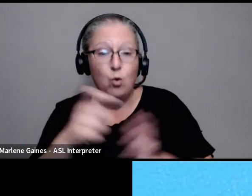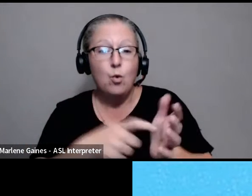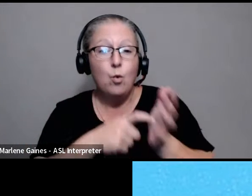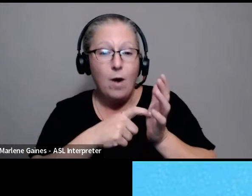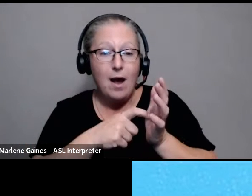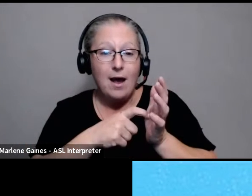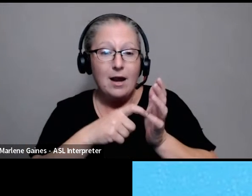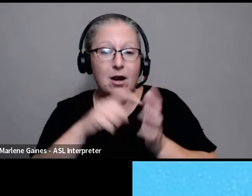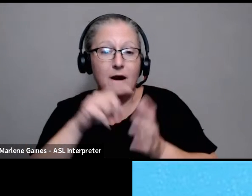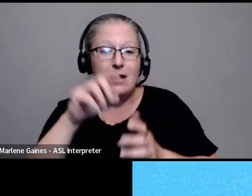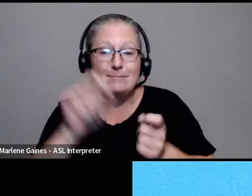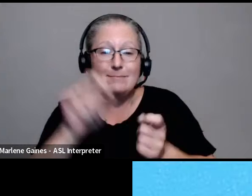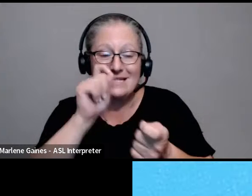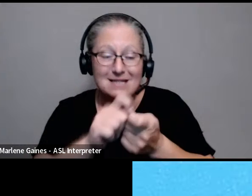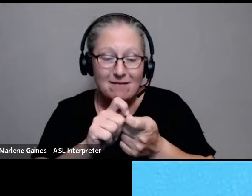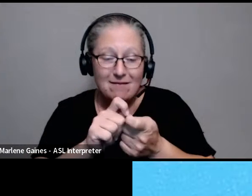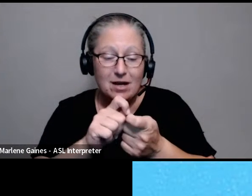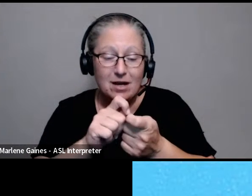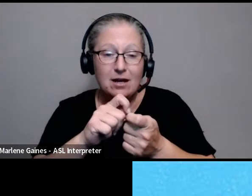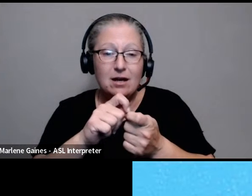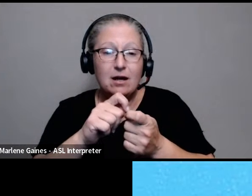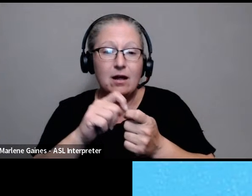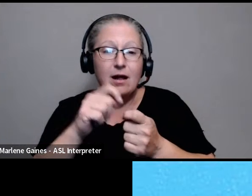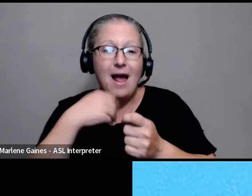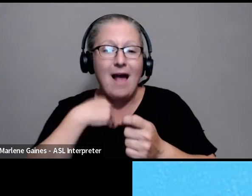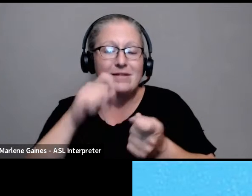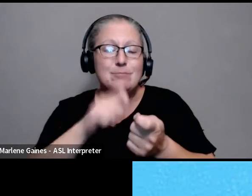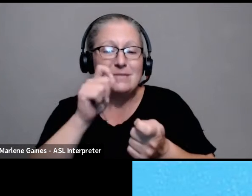require specific